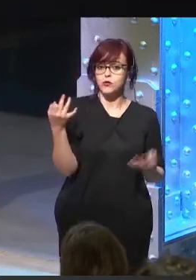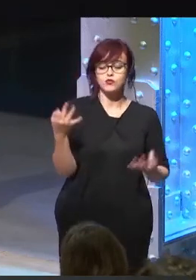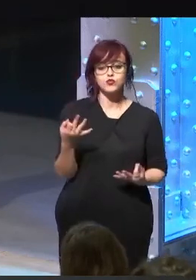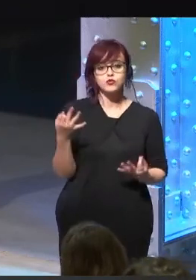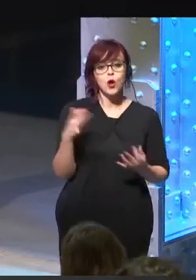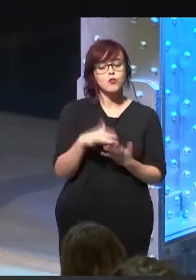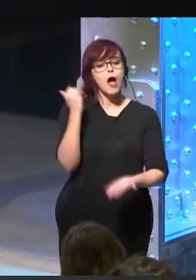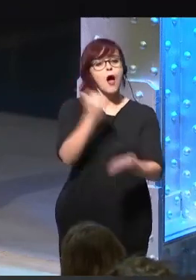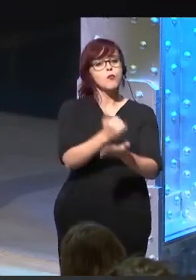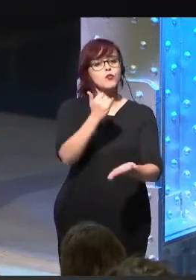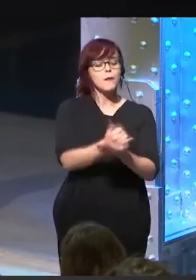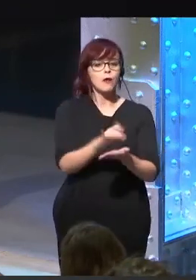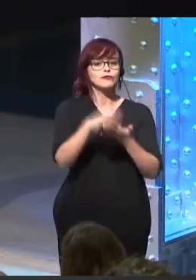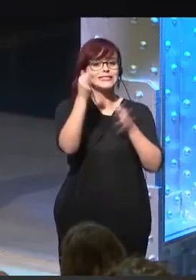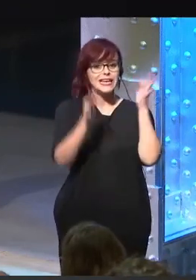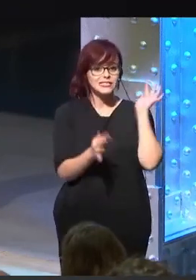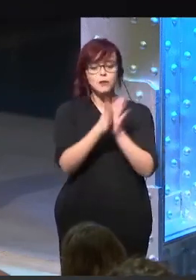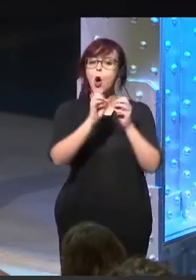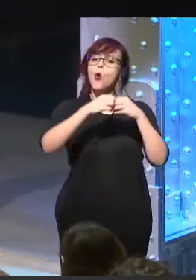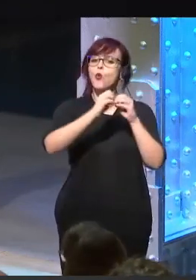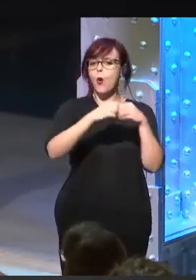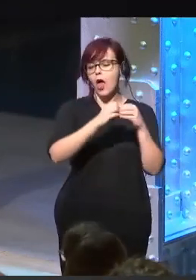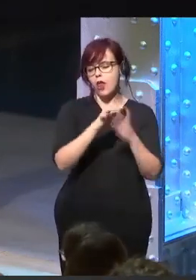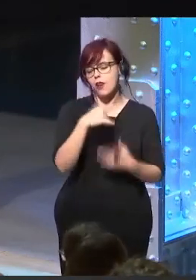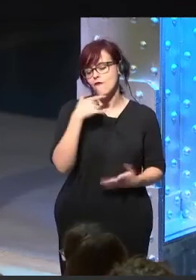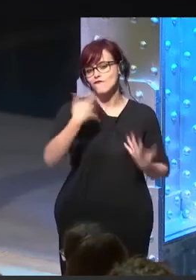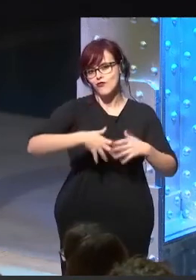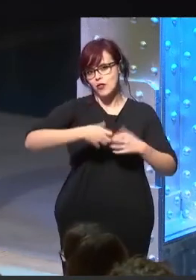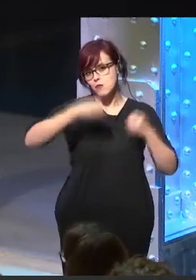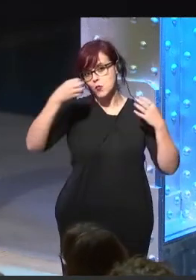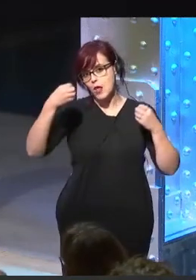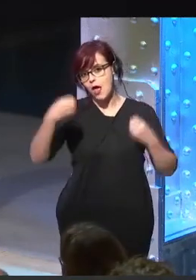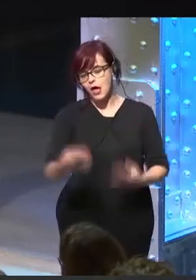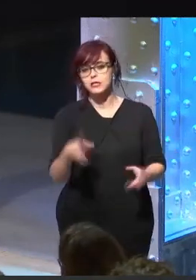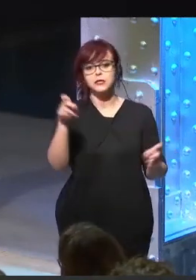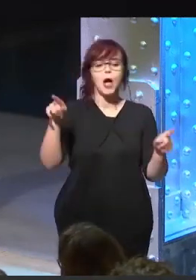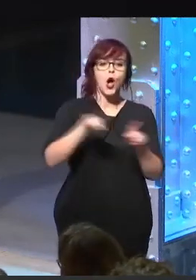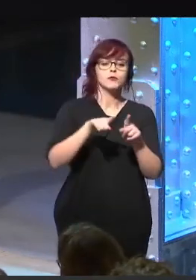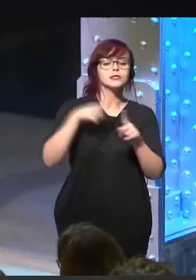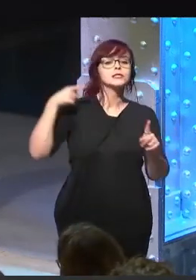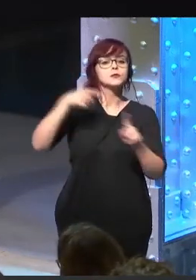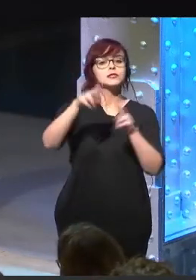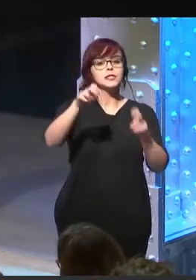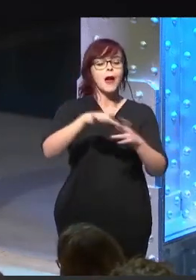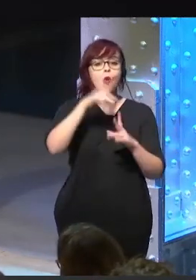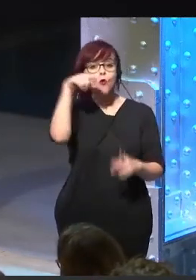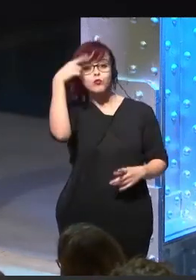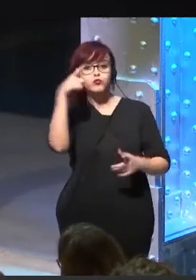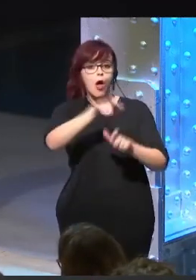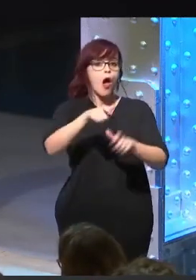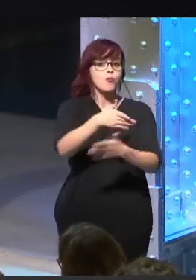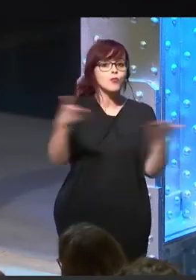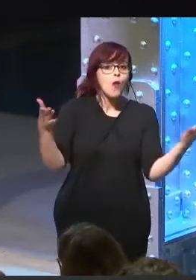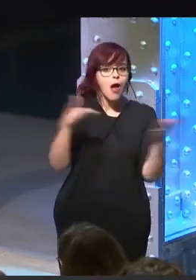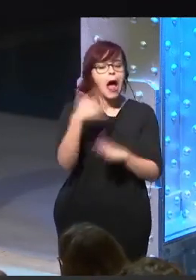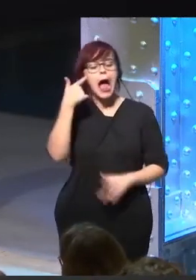tests on, Google is always a good way of getting your eye into the popular culture. I